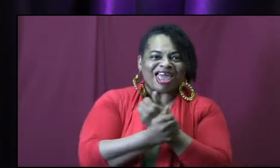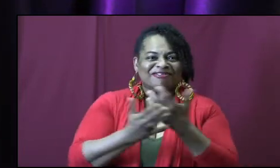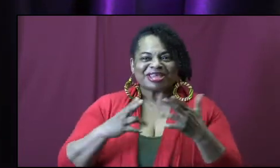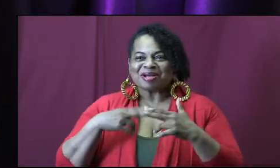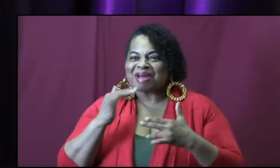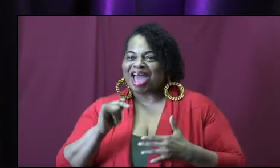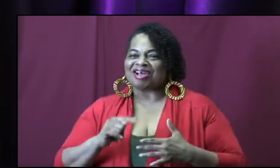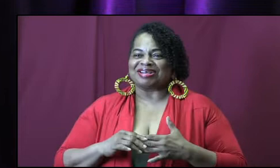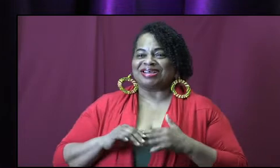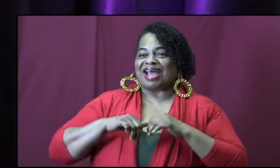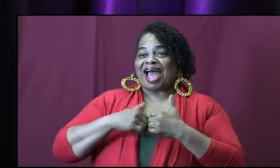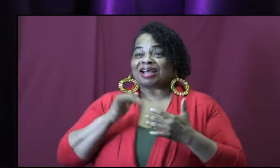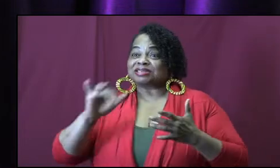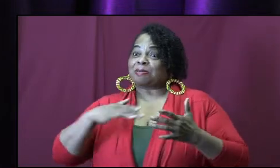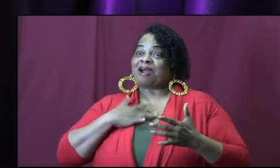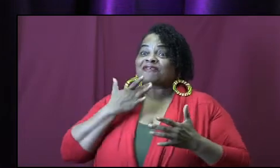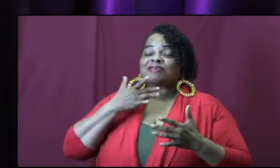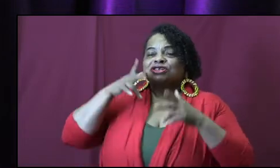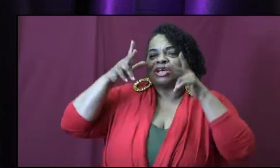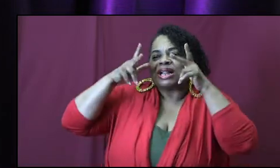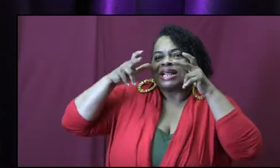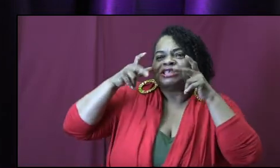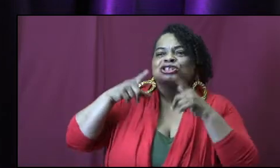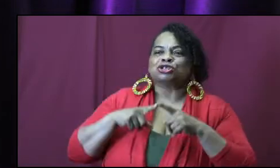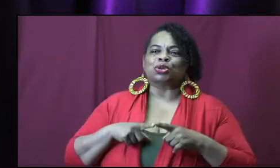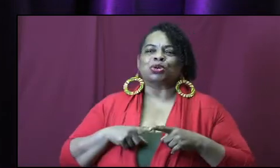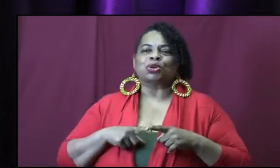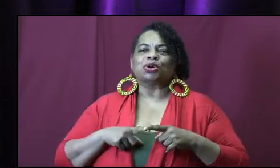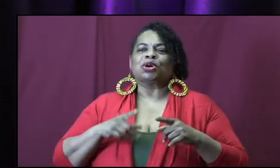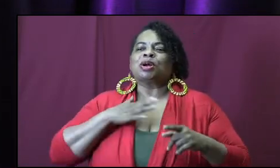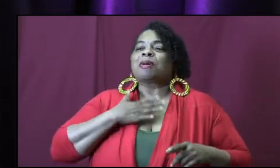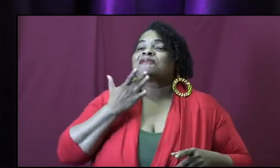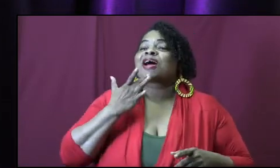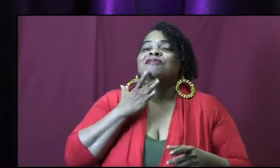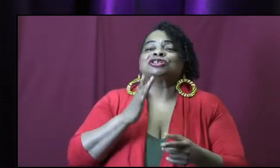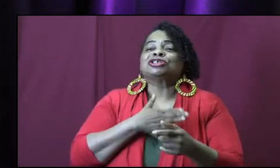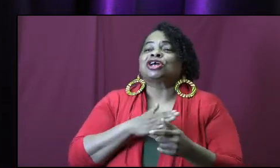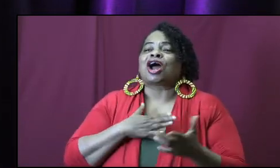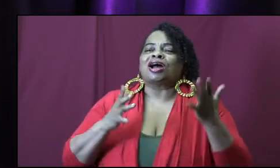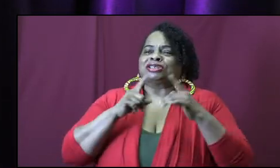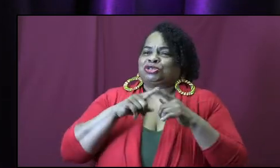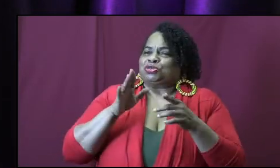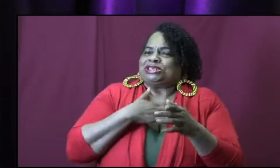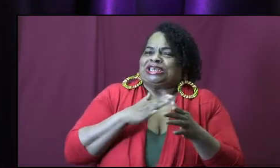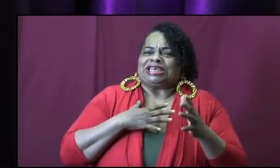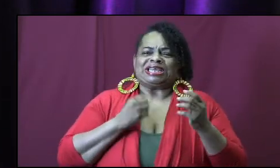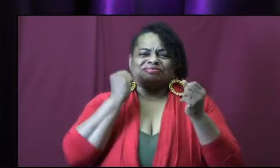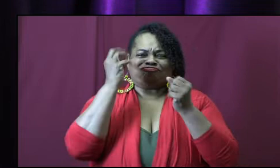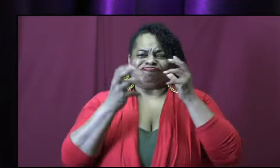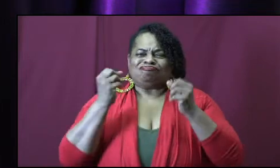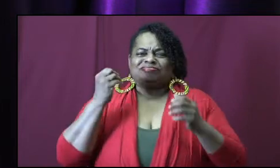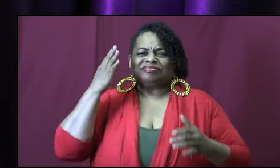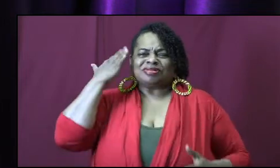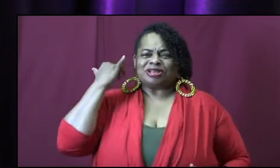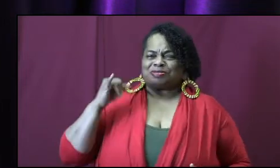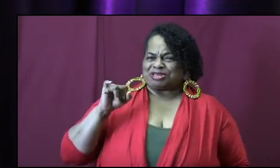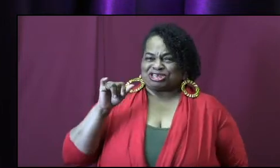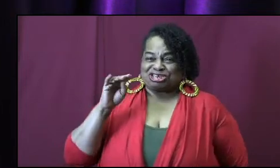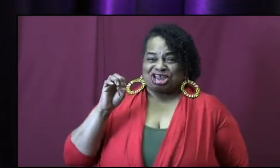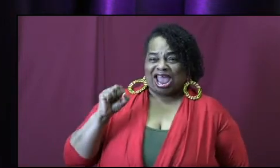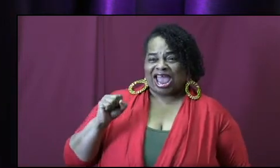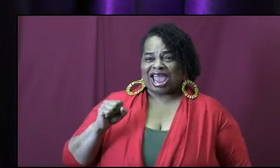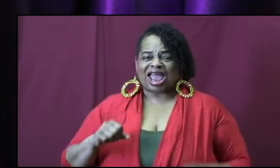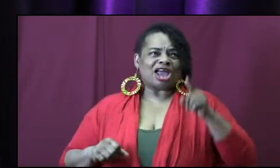it my favorite song to listen to, it's also my favorite song to sing because it jams. You Are